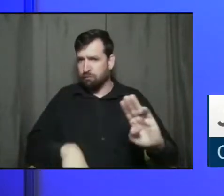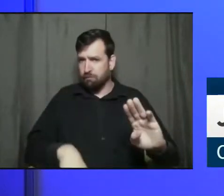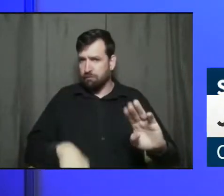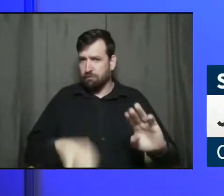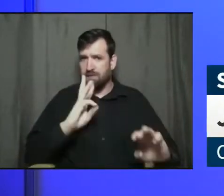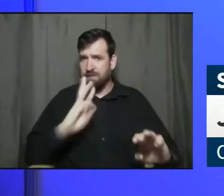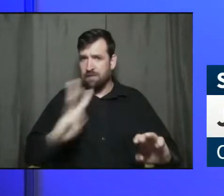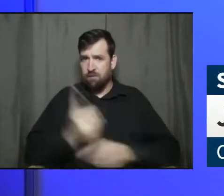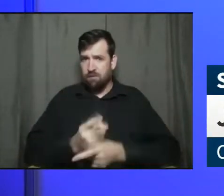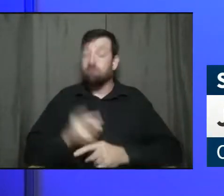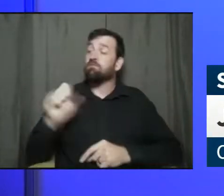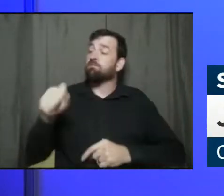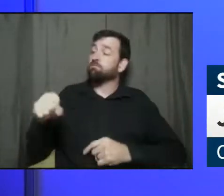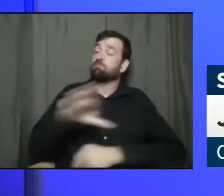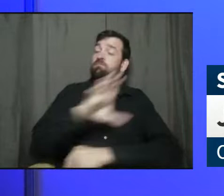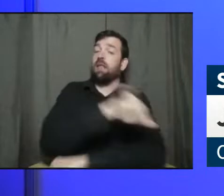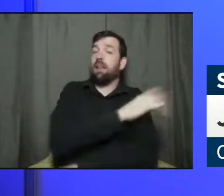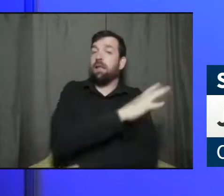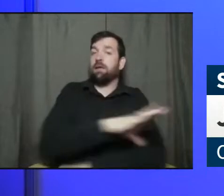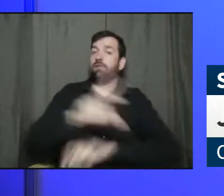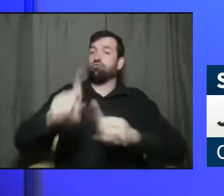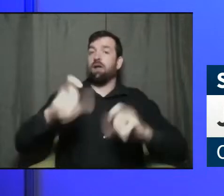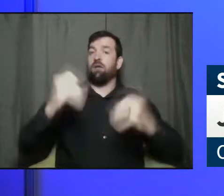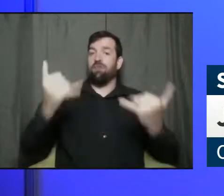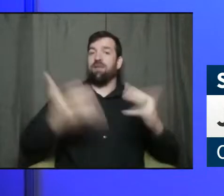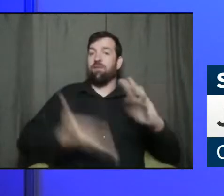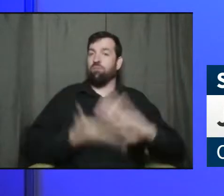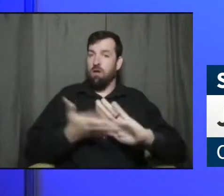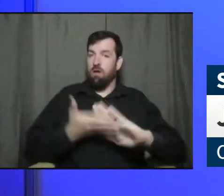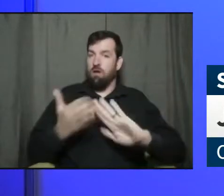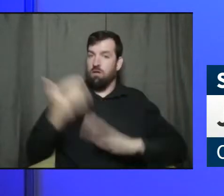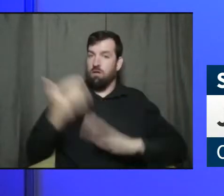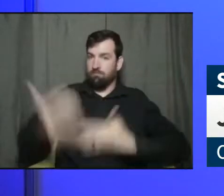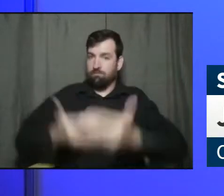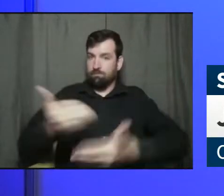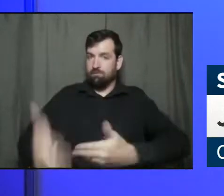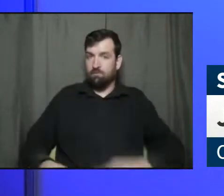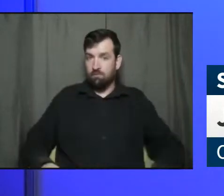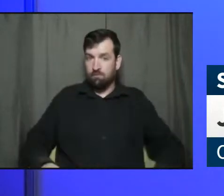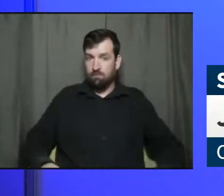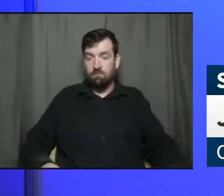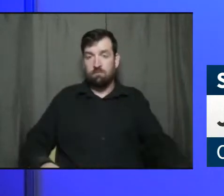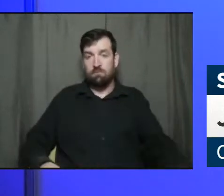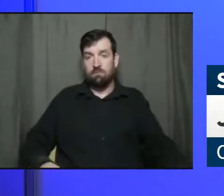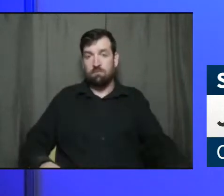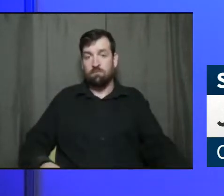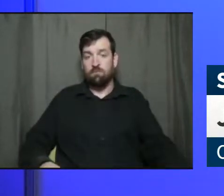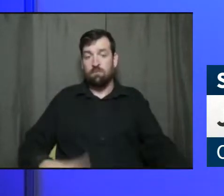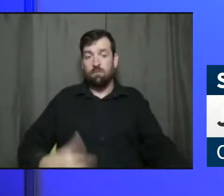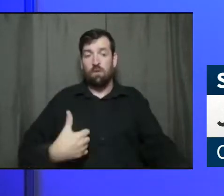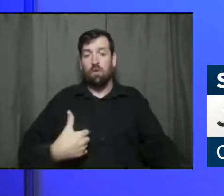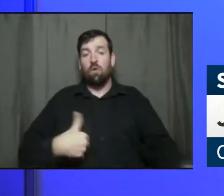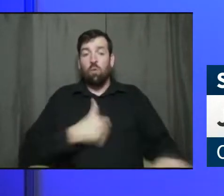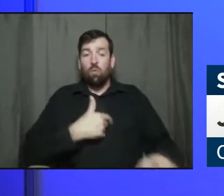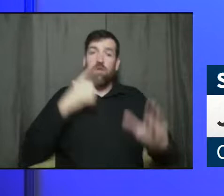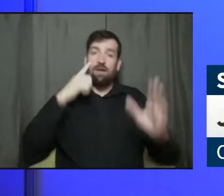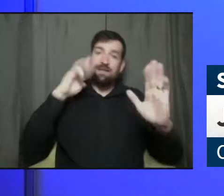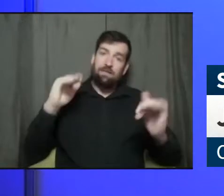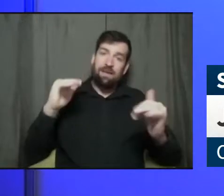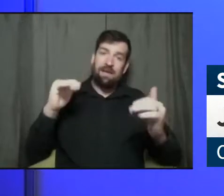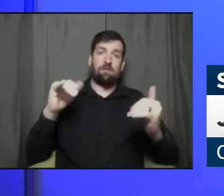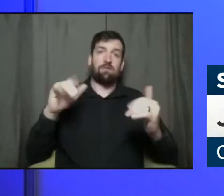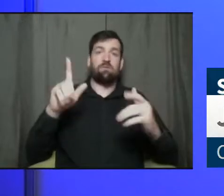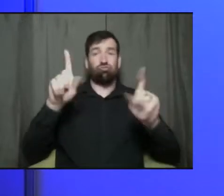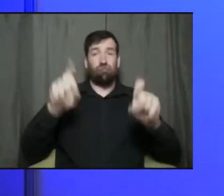clinical trial is currently underway, and we're anticipating that trial will conclude this summer